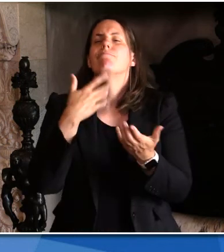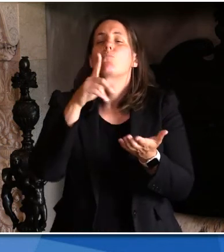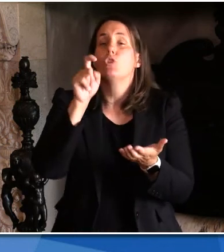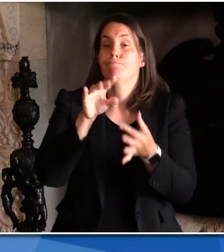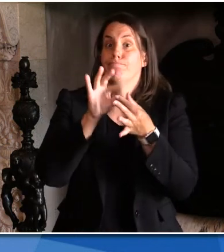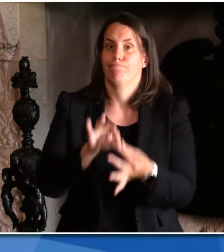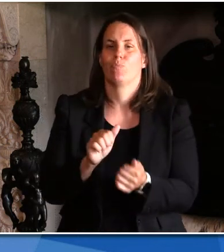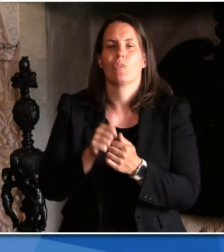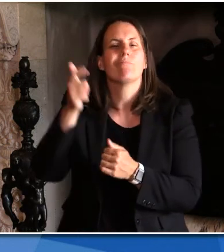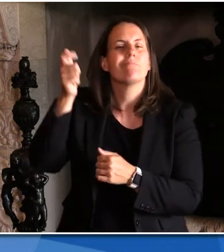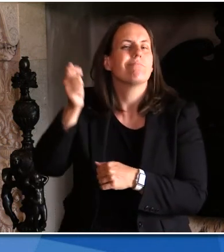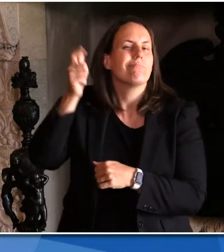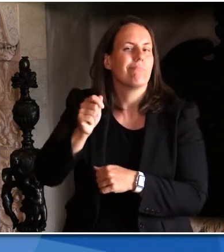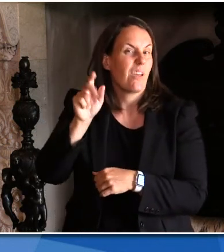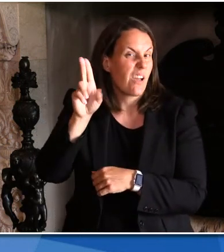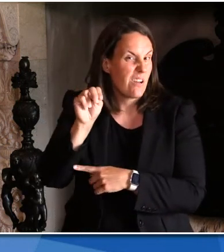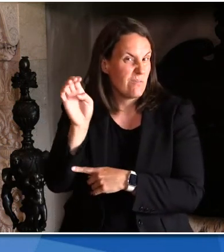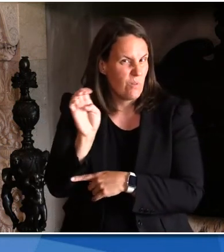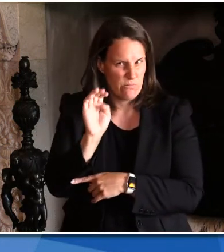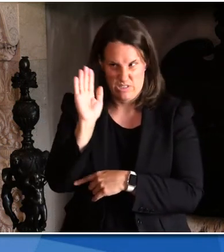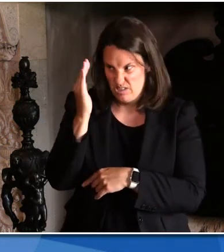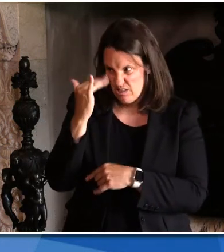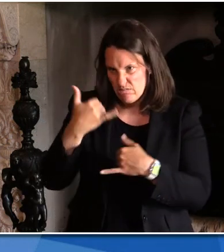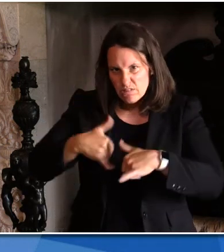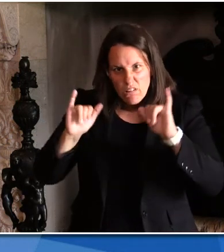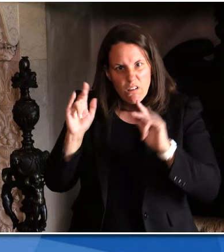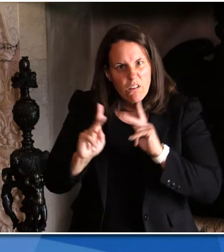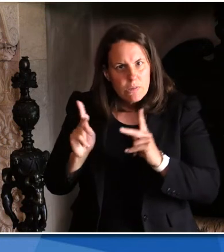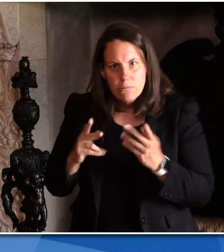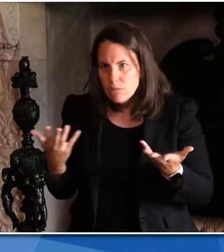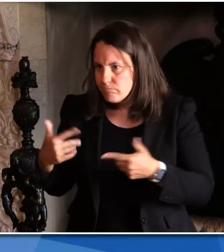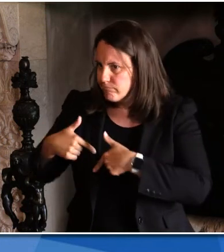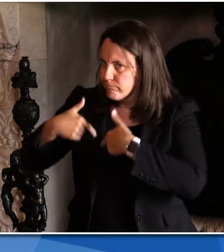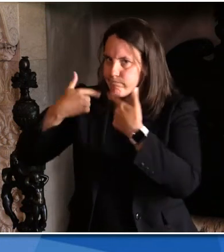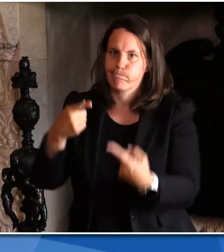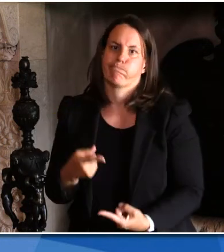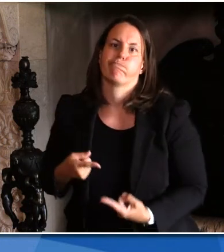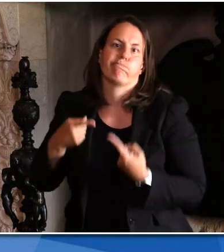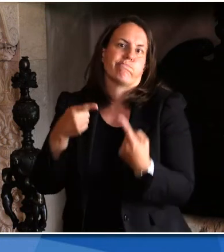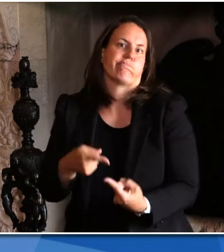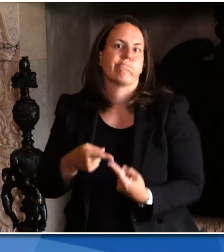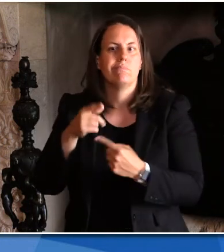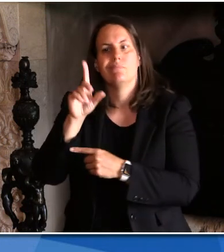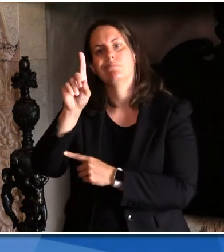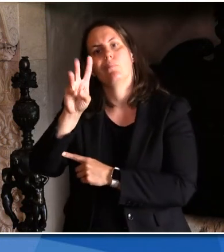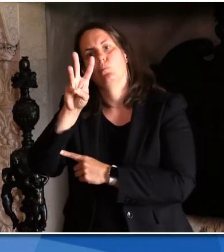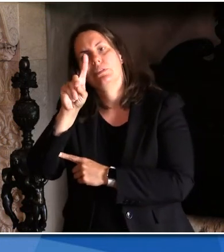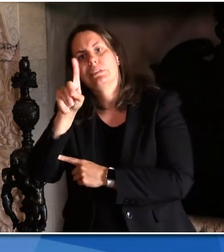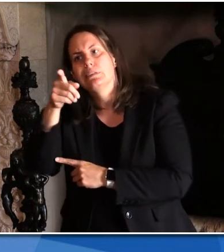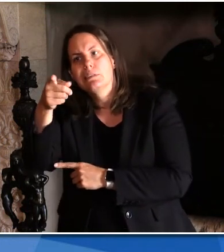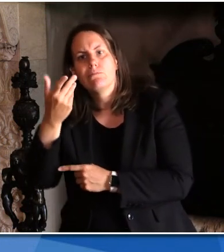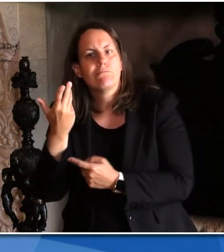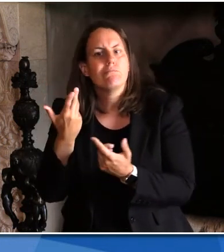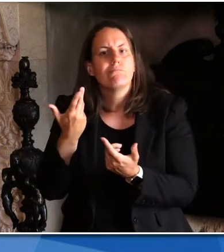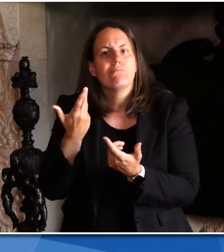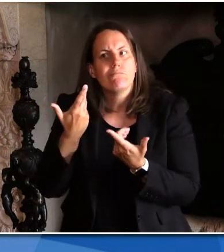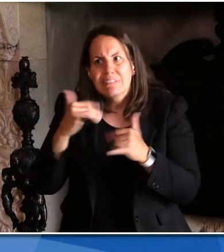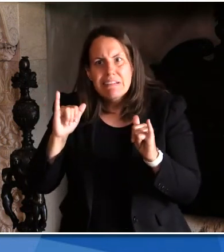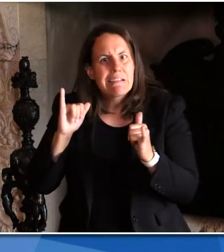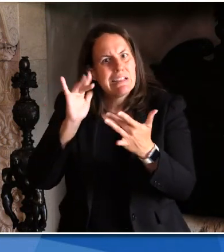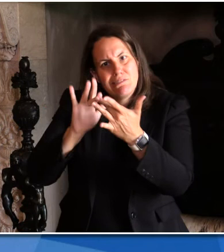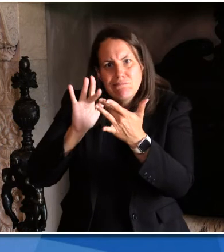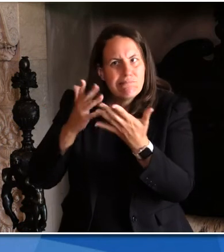through to the Department of Workforce Development, wondering what more is being done and Governor